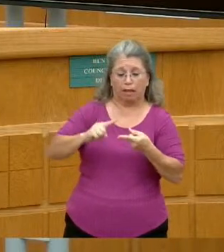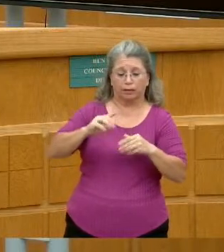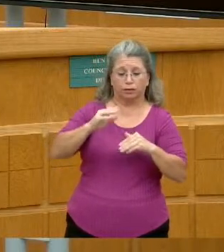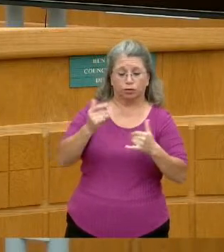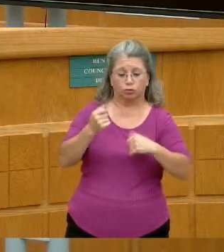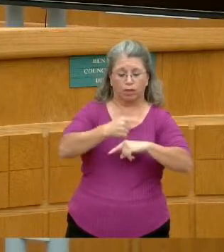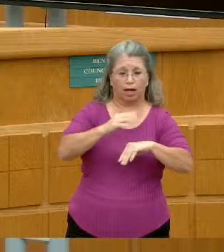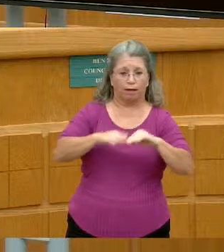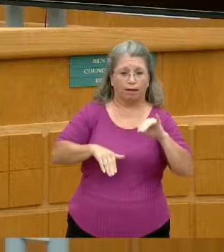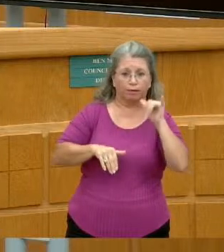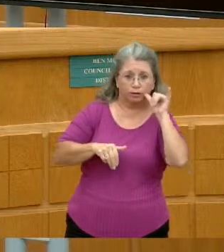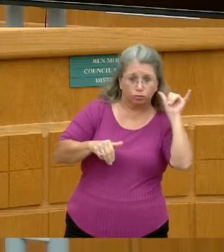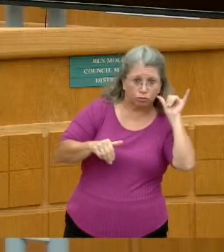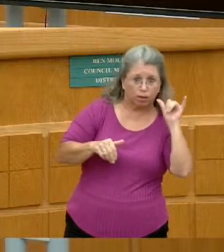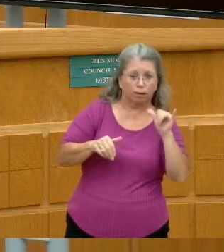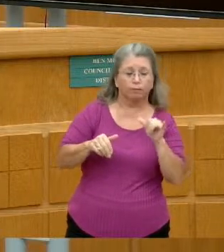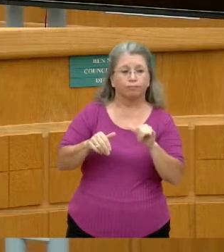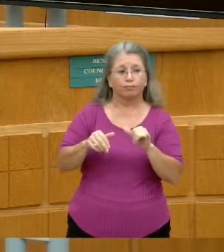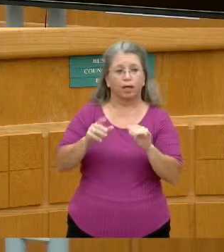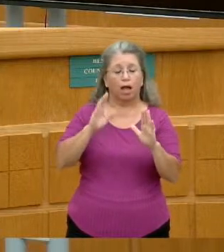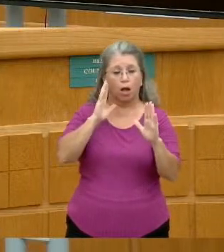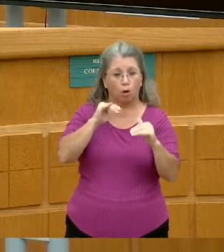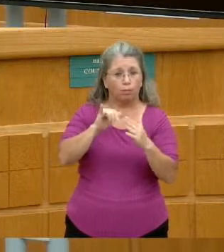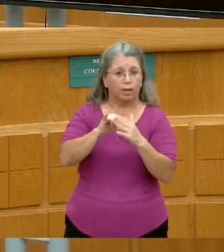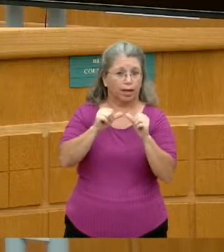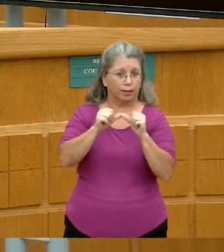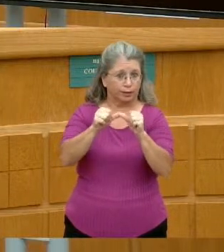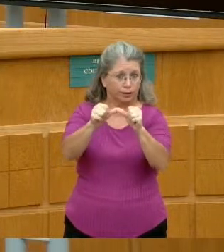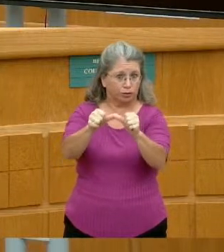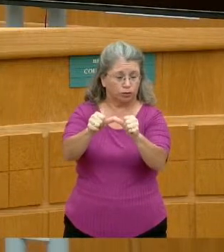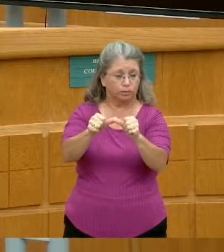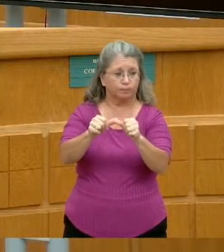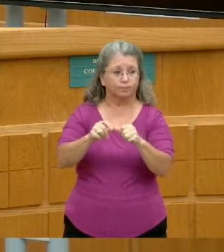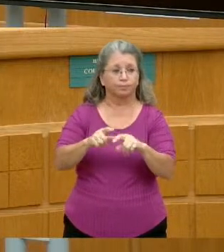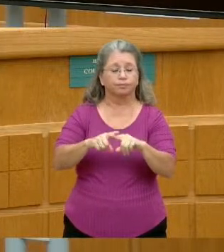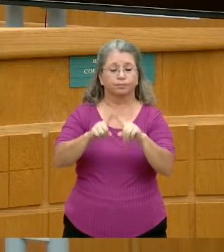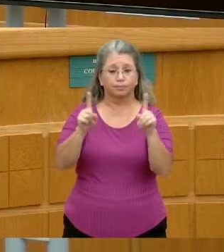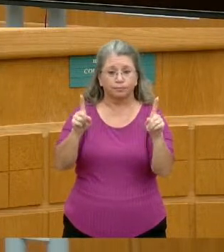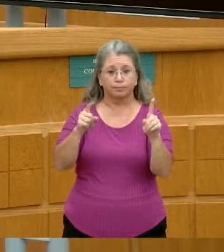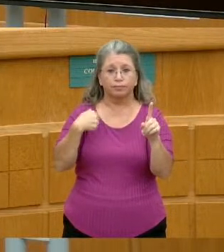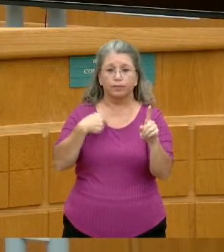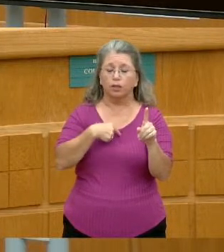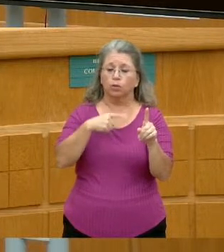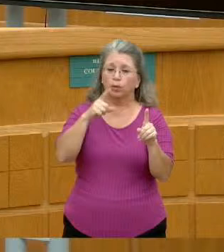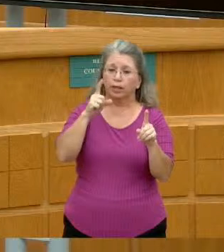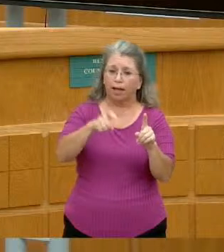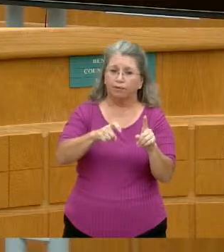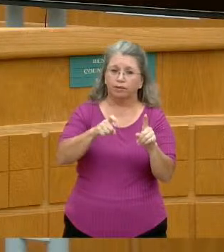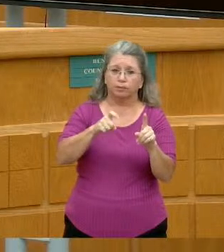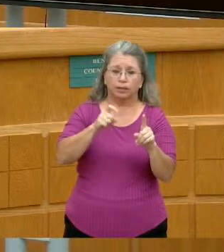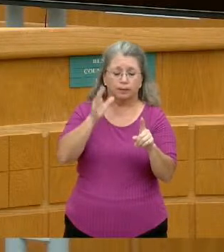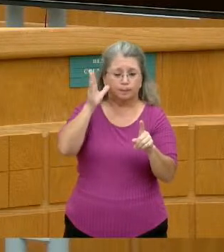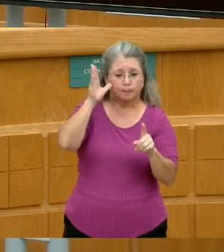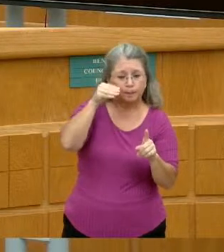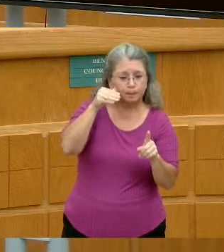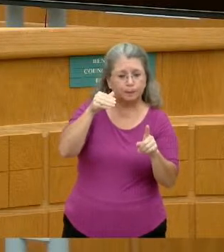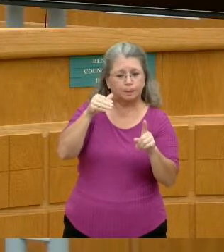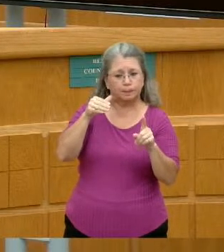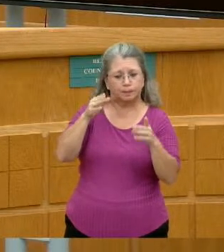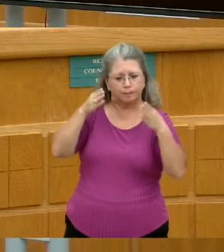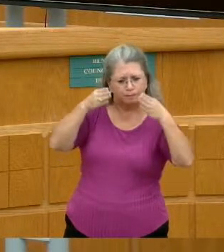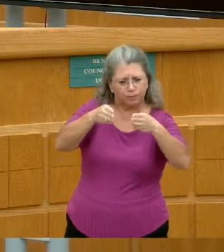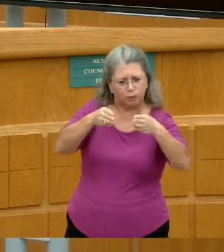good. And we hope that continues. But we've got to be vigilant in our efforts. And